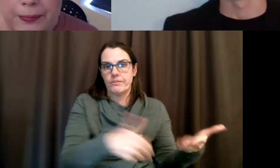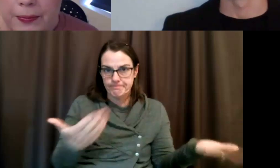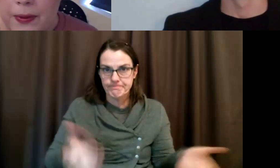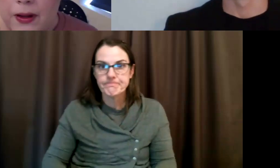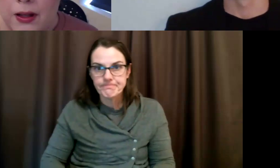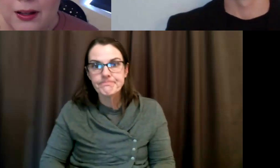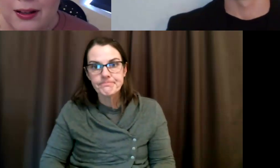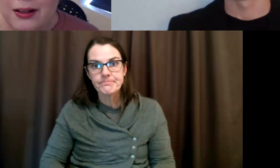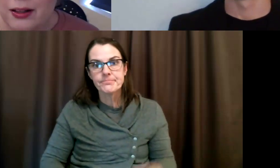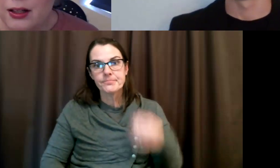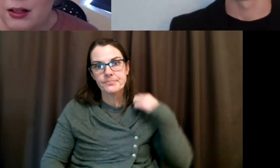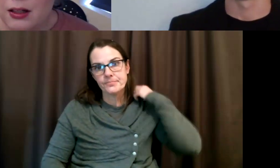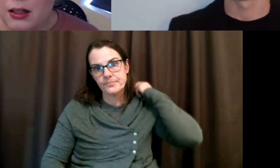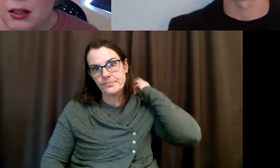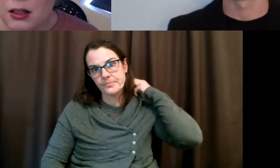Great.